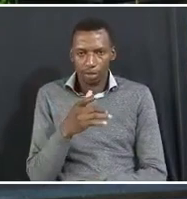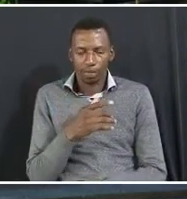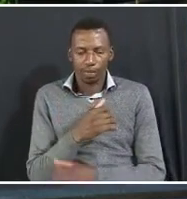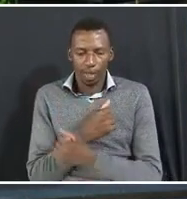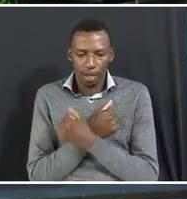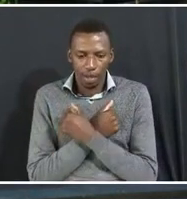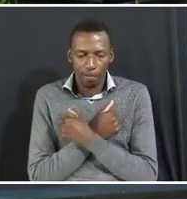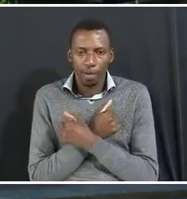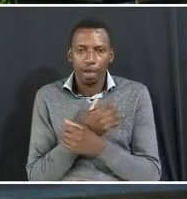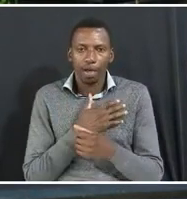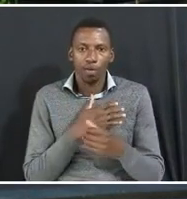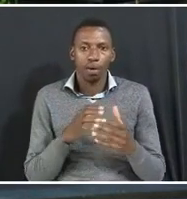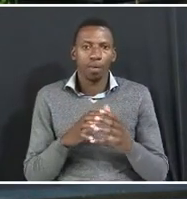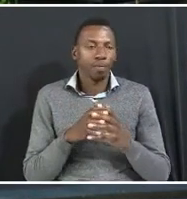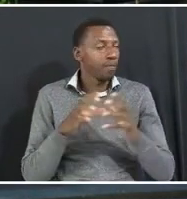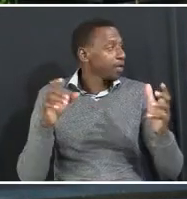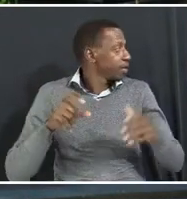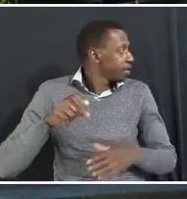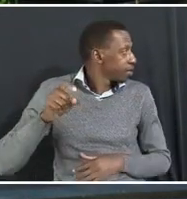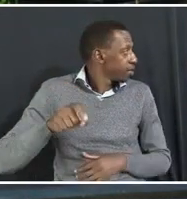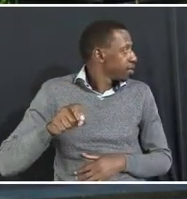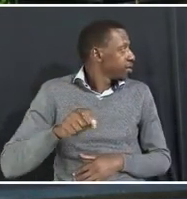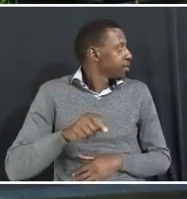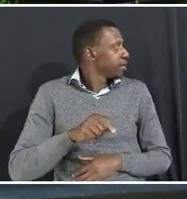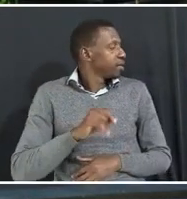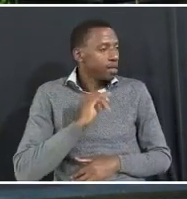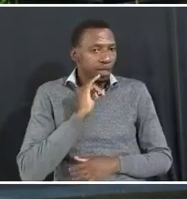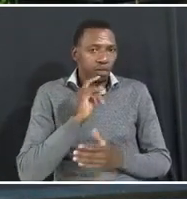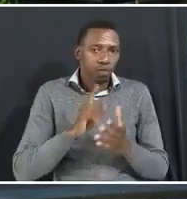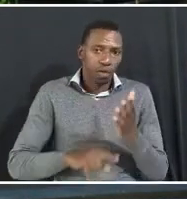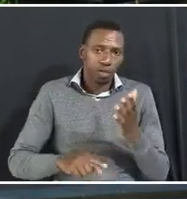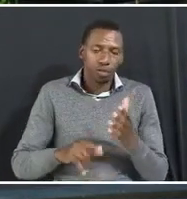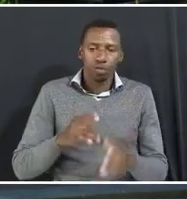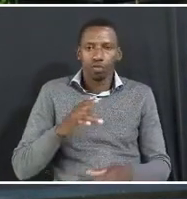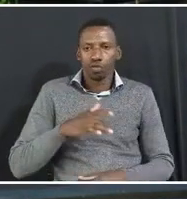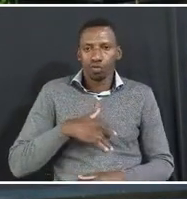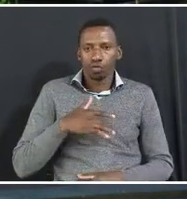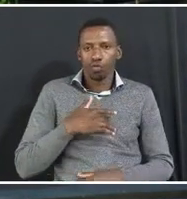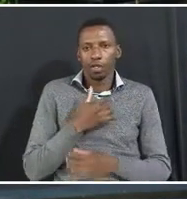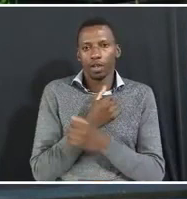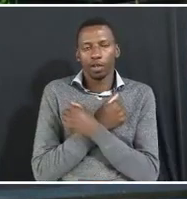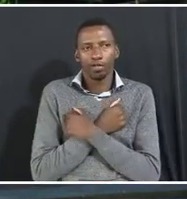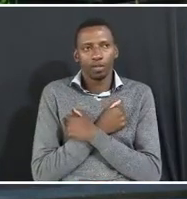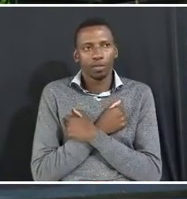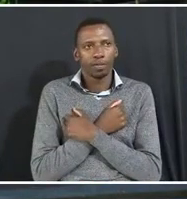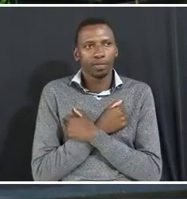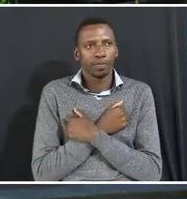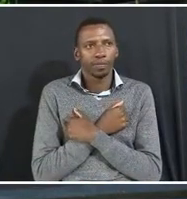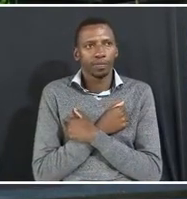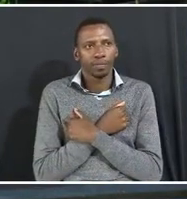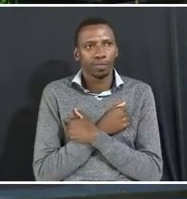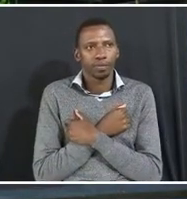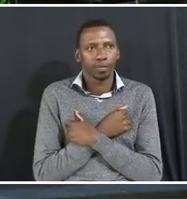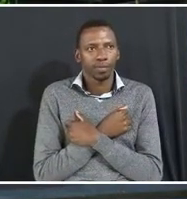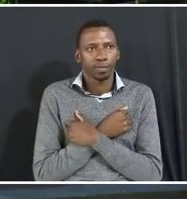our greatest need is to feel loved.